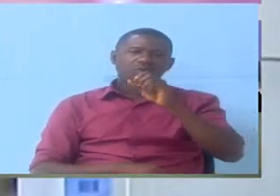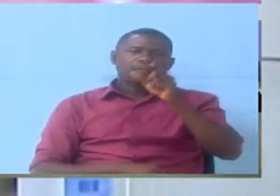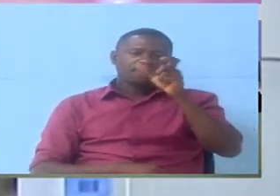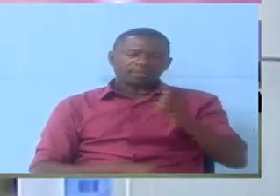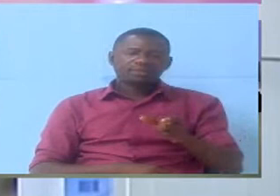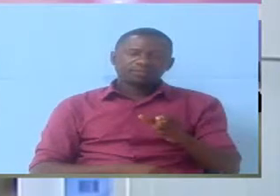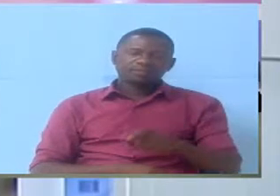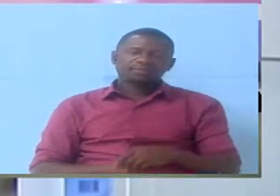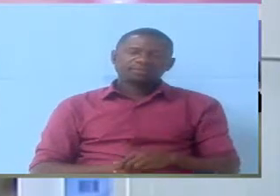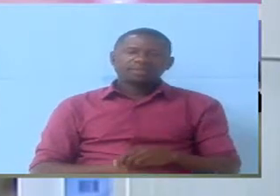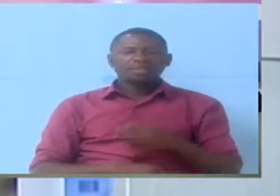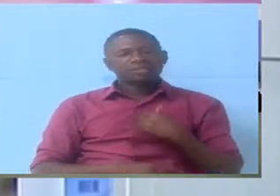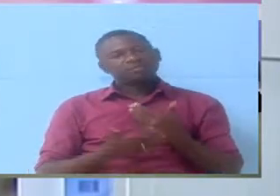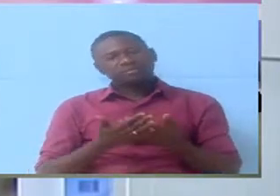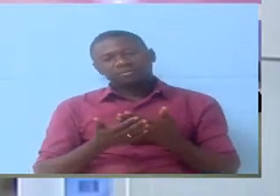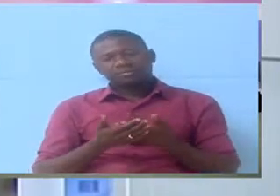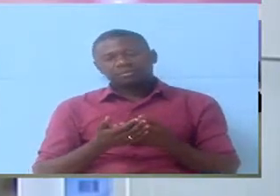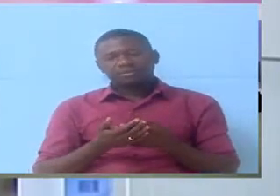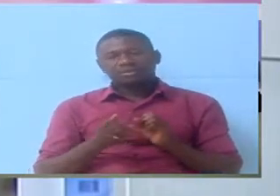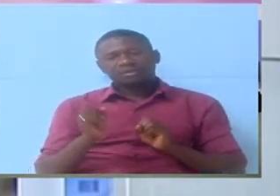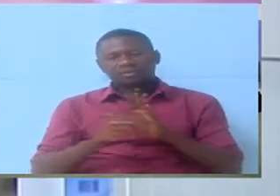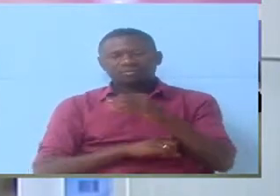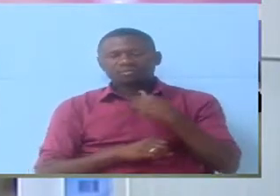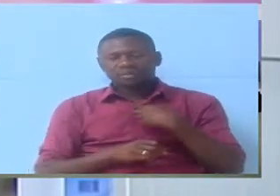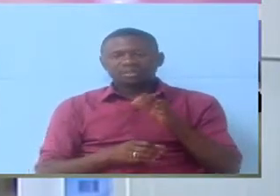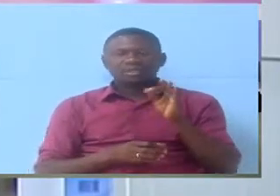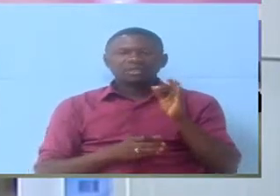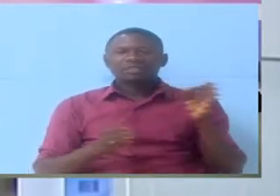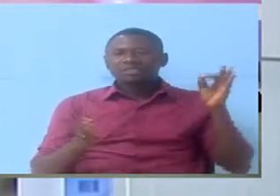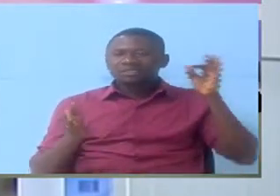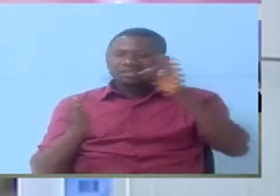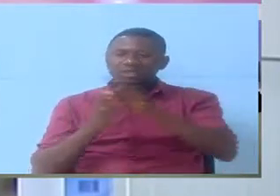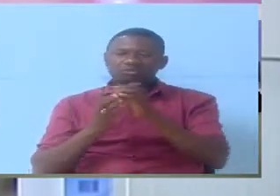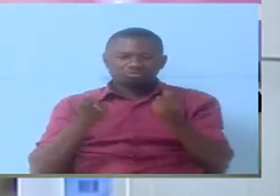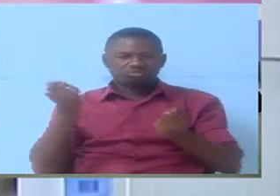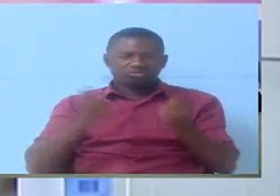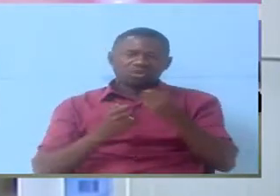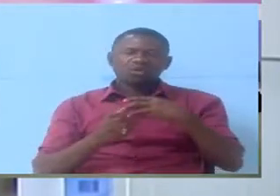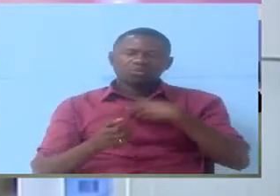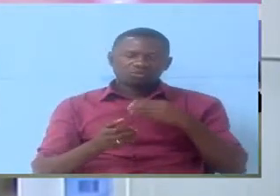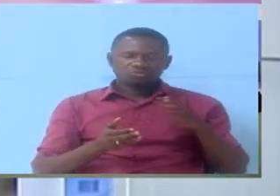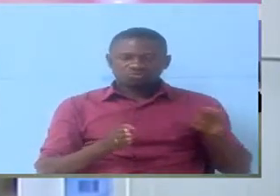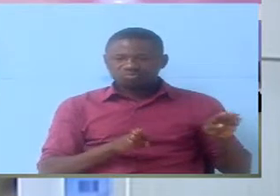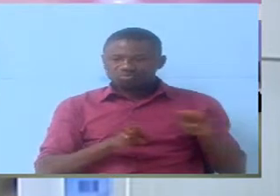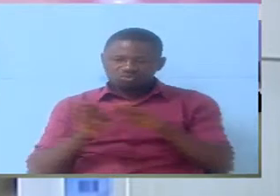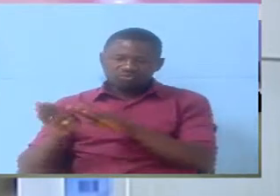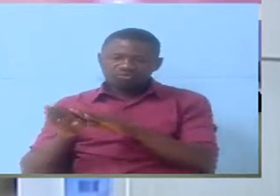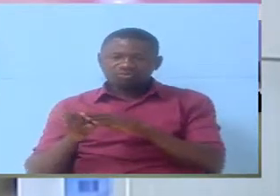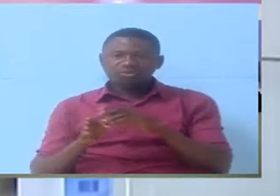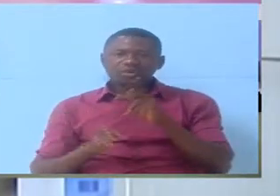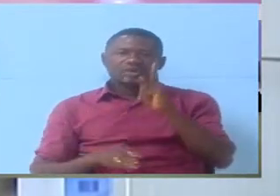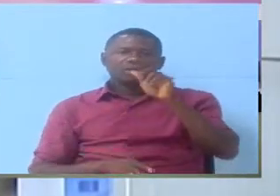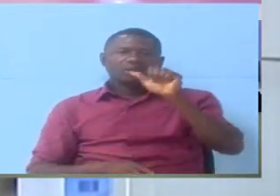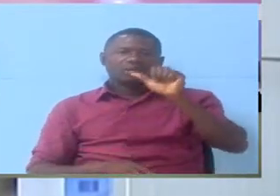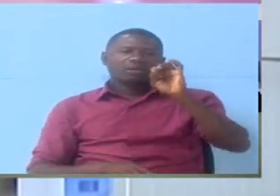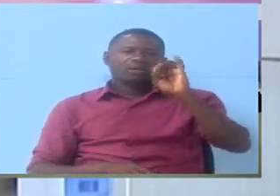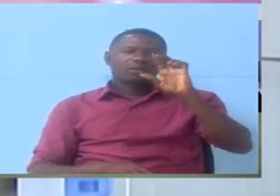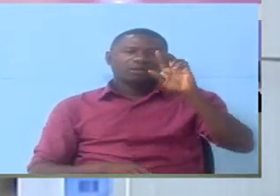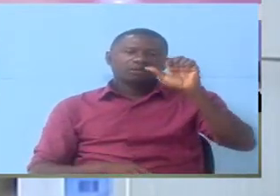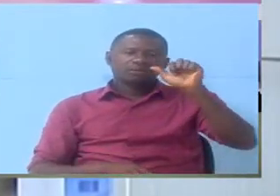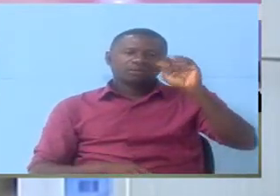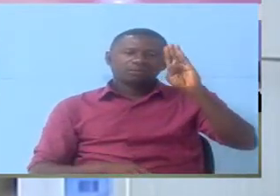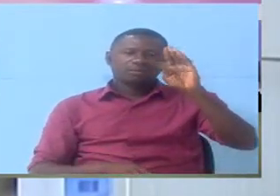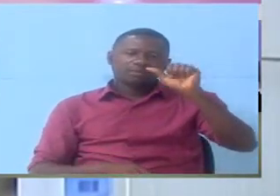I said to him, can you send me a transport? I should move to Kairaba Police. He said, okay, tomorrow I'll send a